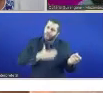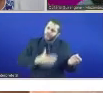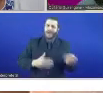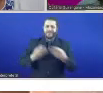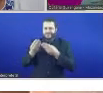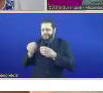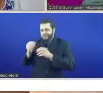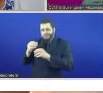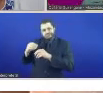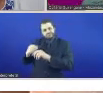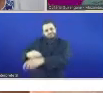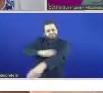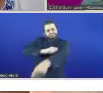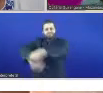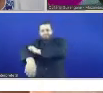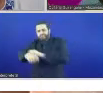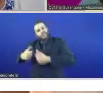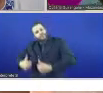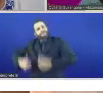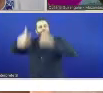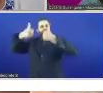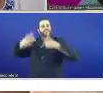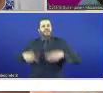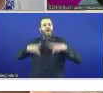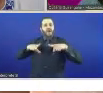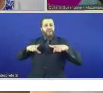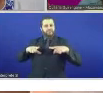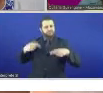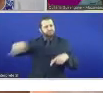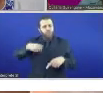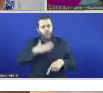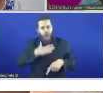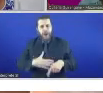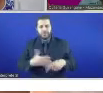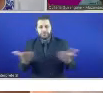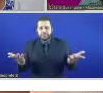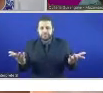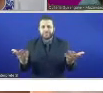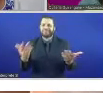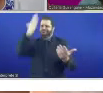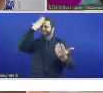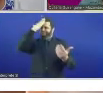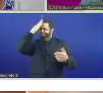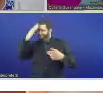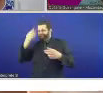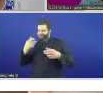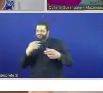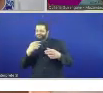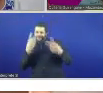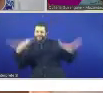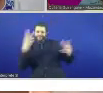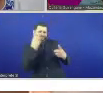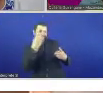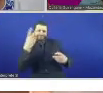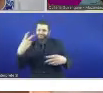women. And if we can recognize these differences and barriers, let's value local knowledge instead of